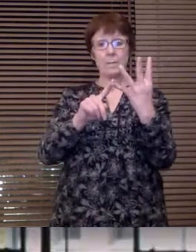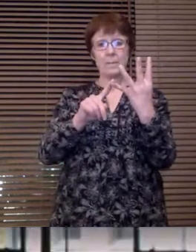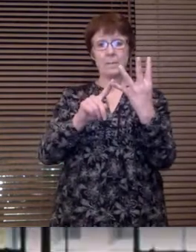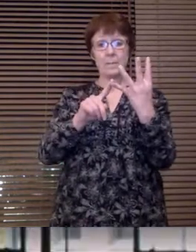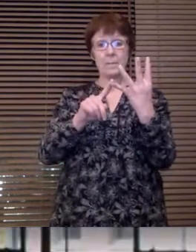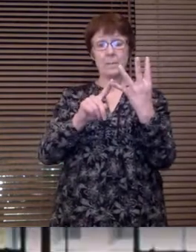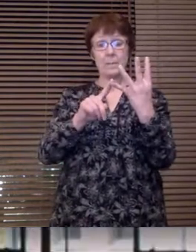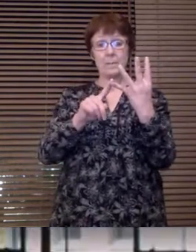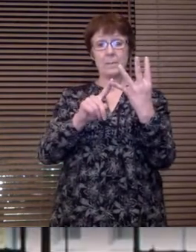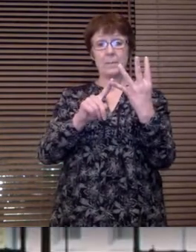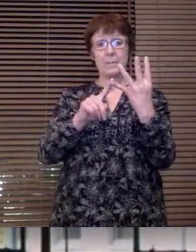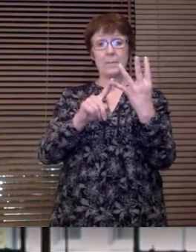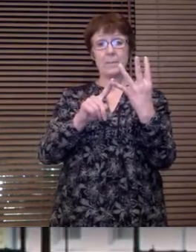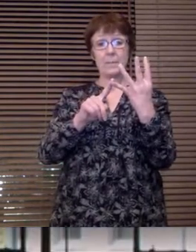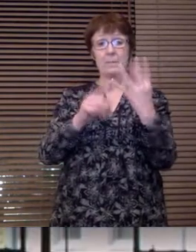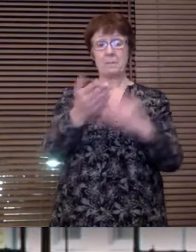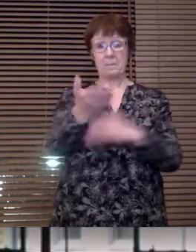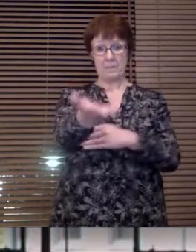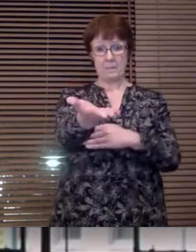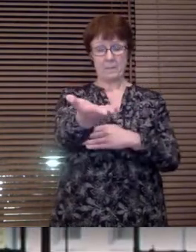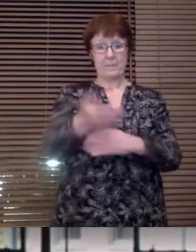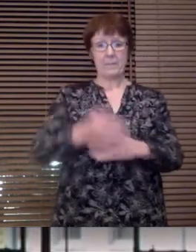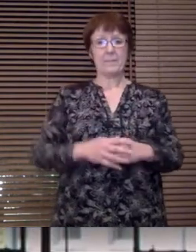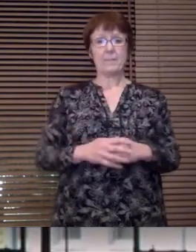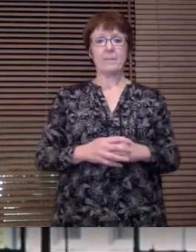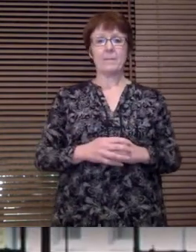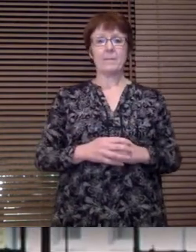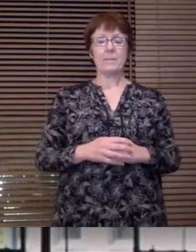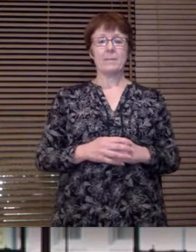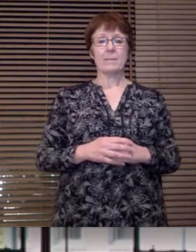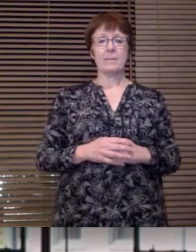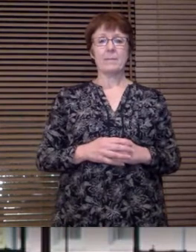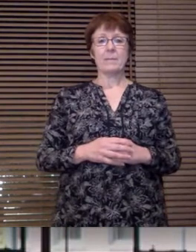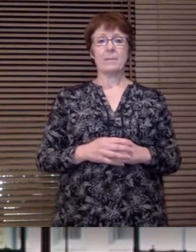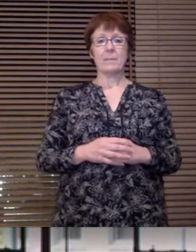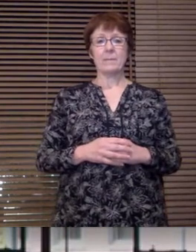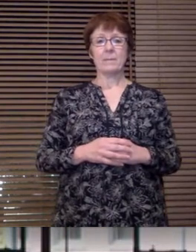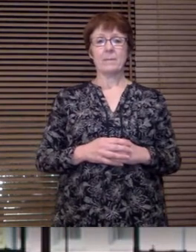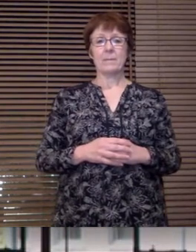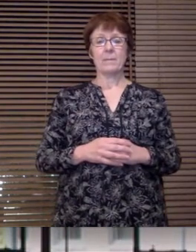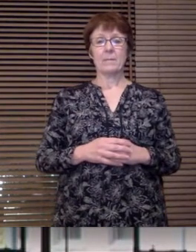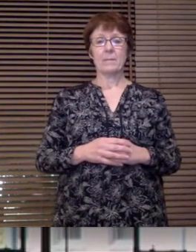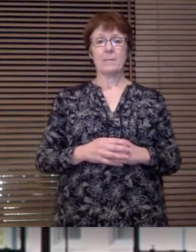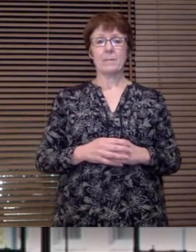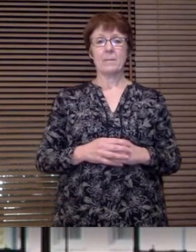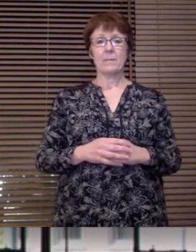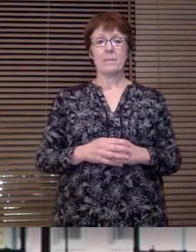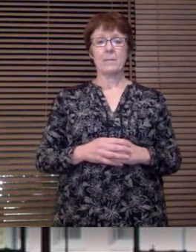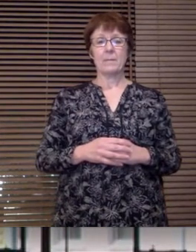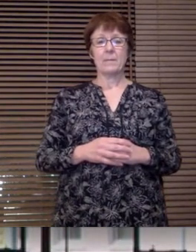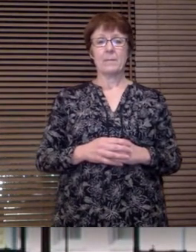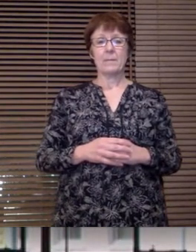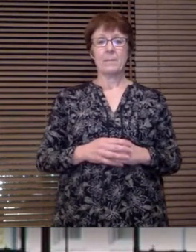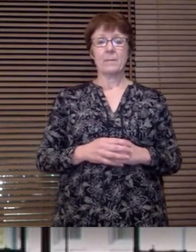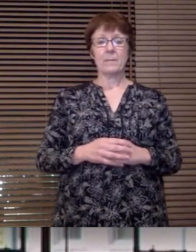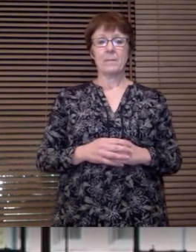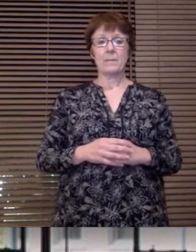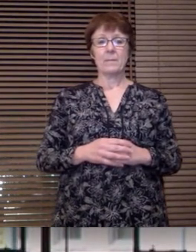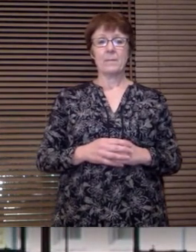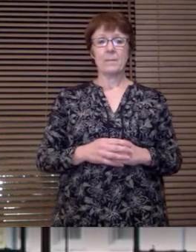walk. Now we're going to start in the downward dog position at the back of the mat. We're basically going to walk our hands forwards to the front